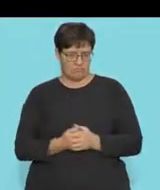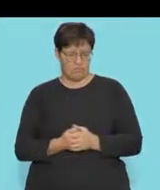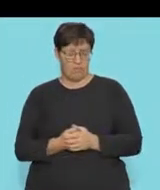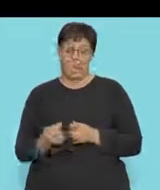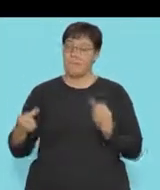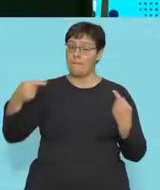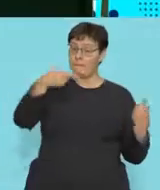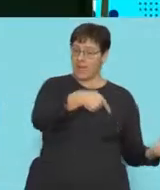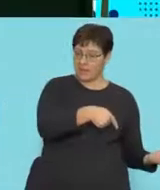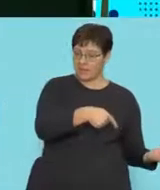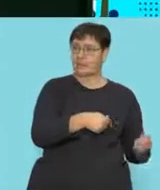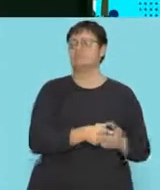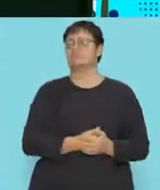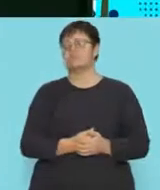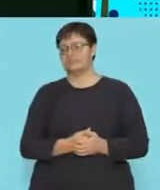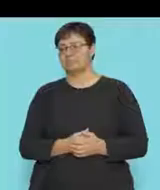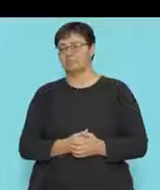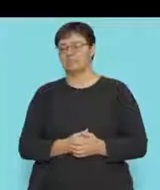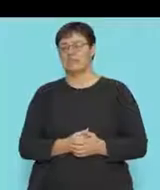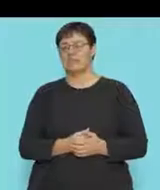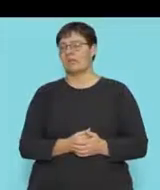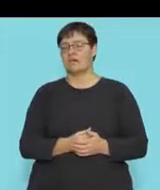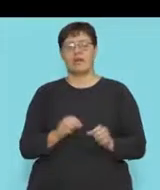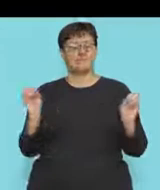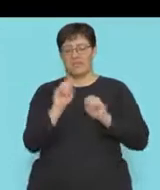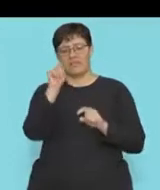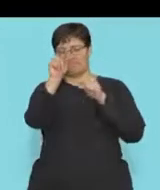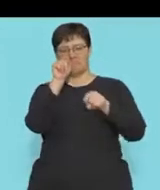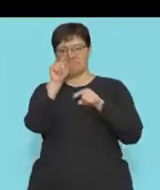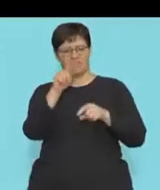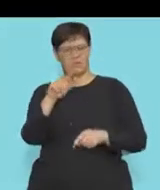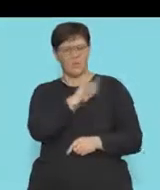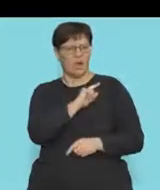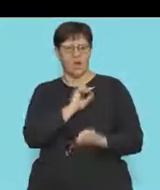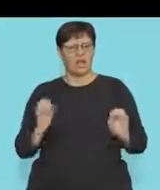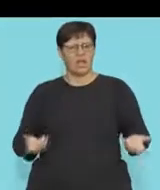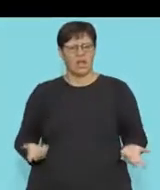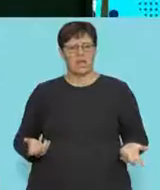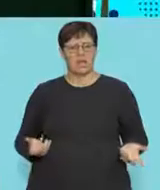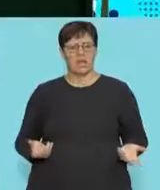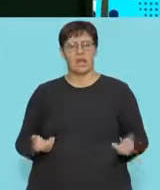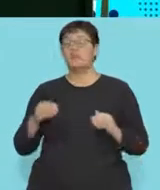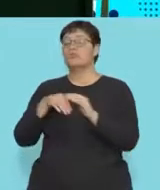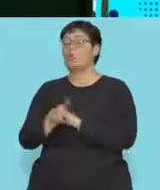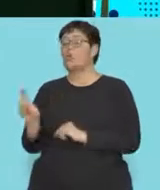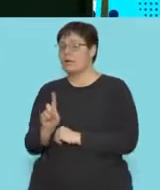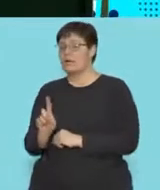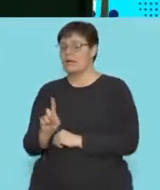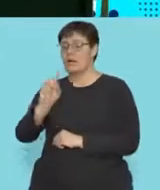you go back, again, remember that it's in none of these. And why would I say none? Because it's stored in